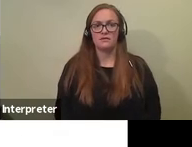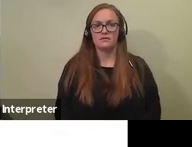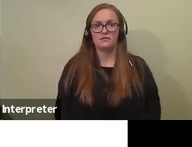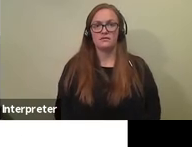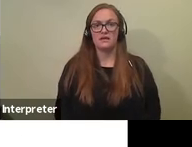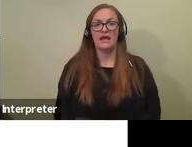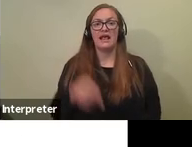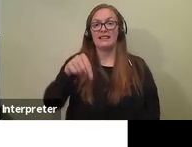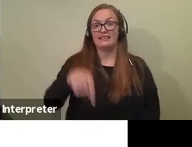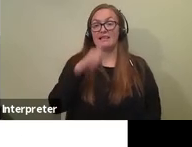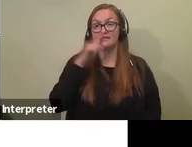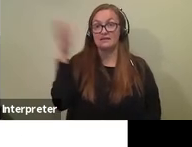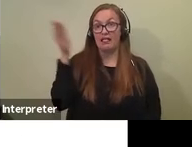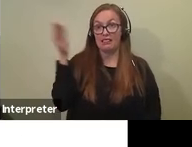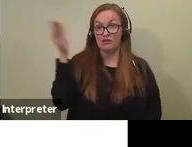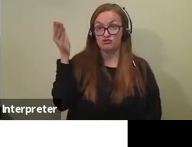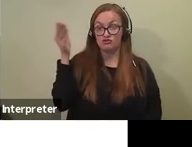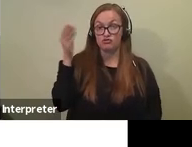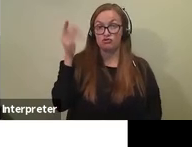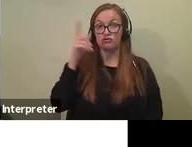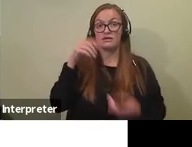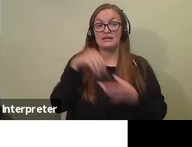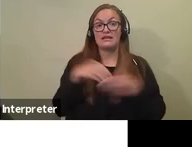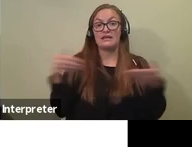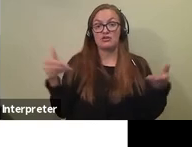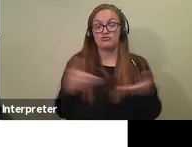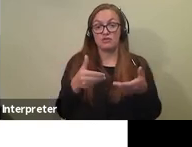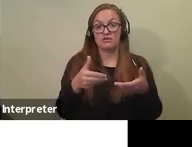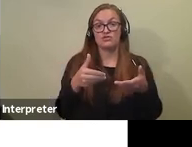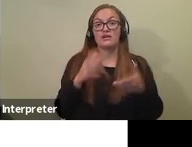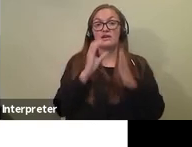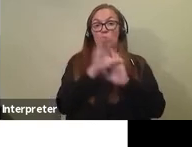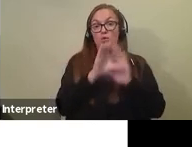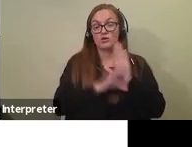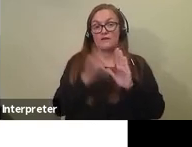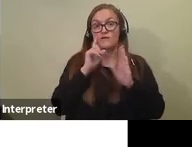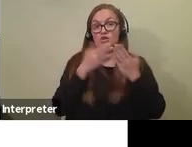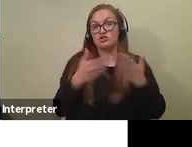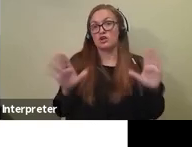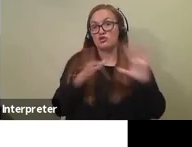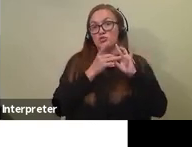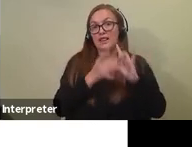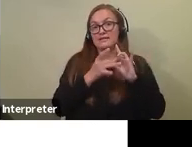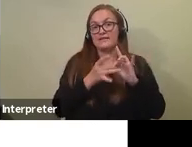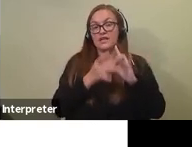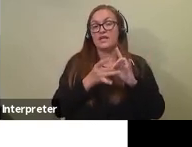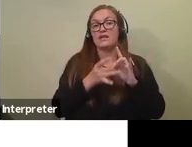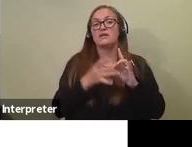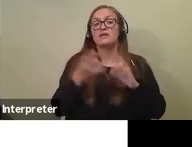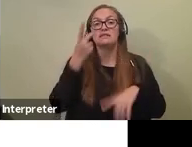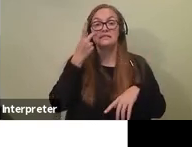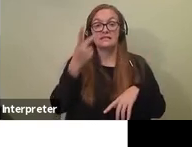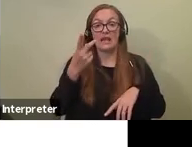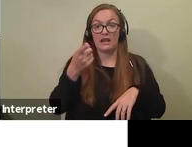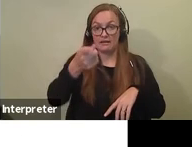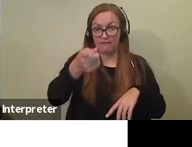a lecture I gave in a introductory course on general relativity. A wormhole is just, as you see, a structure that connects